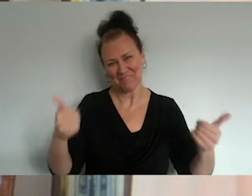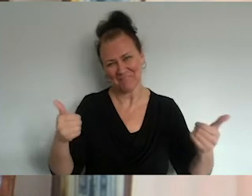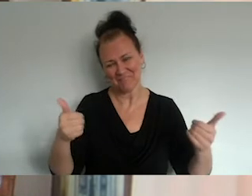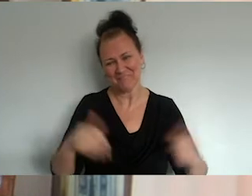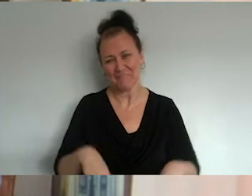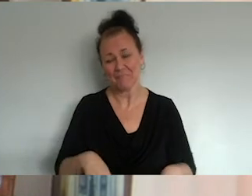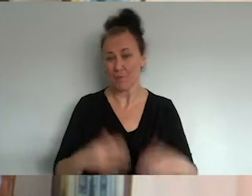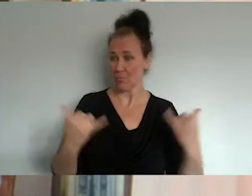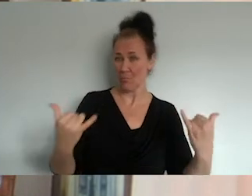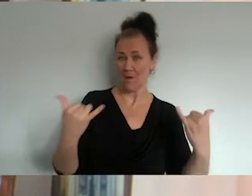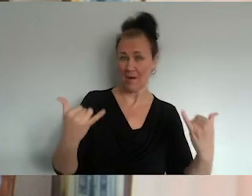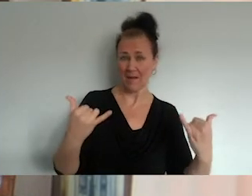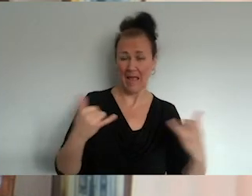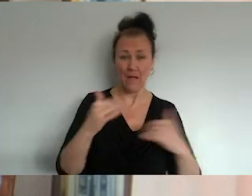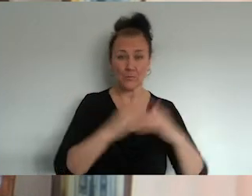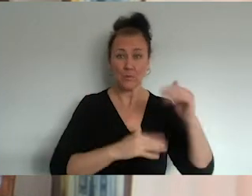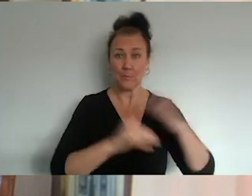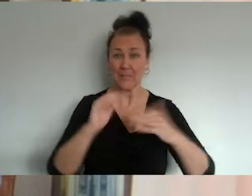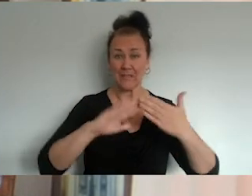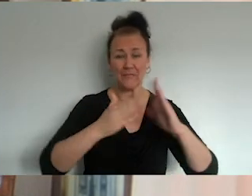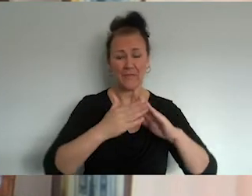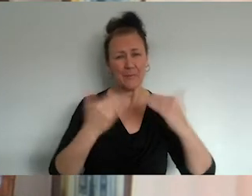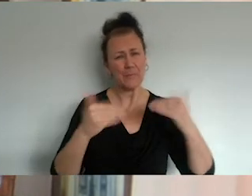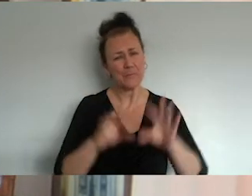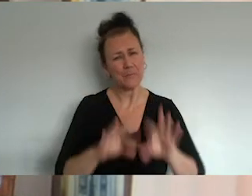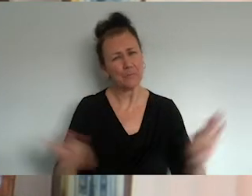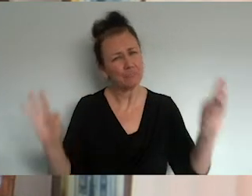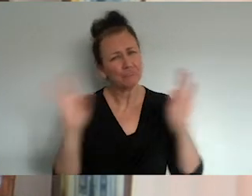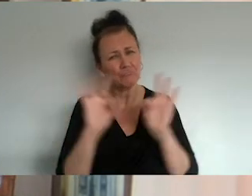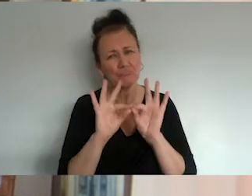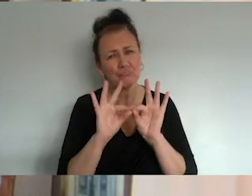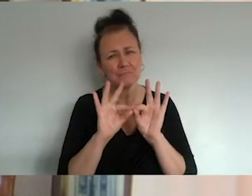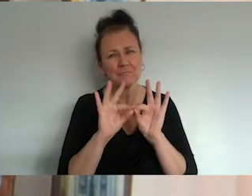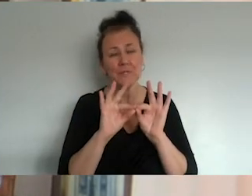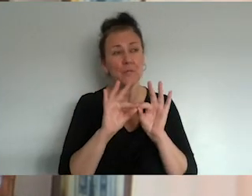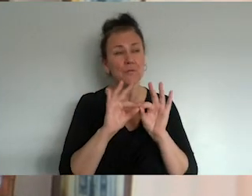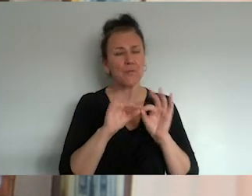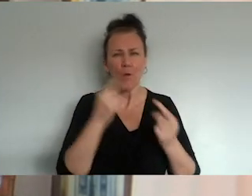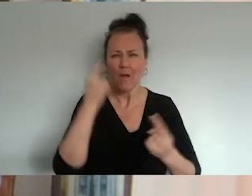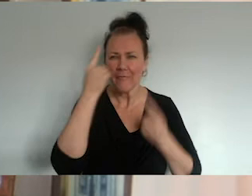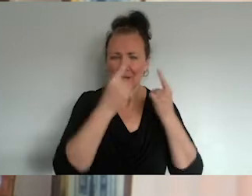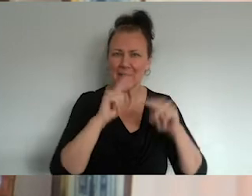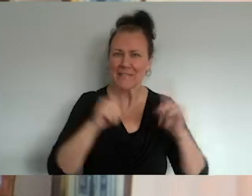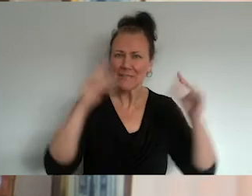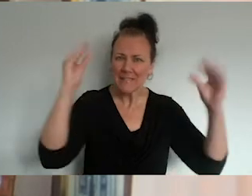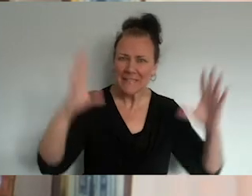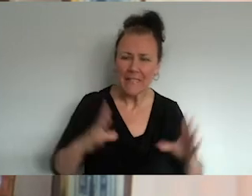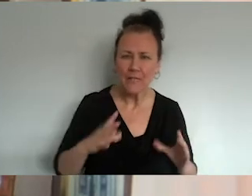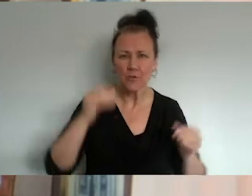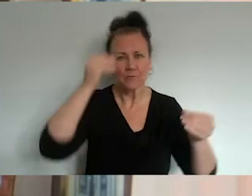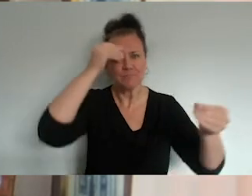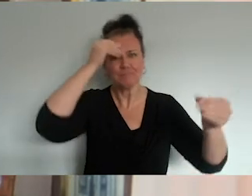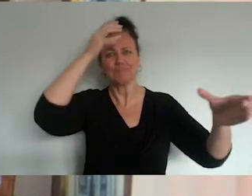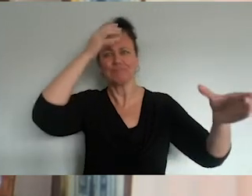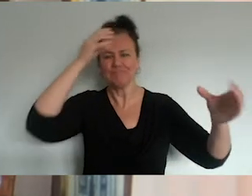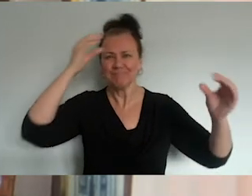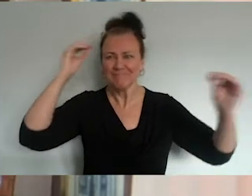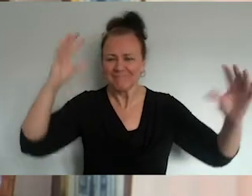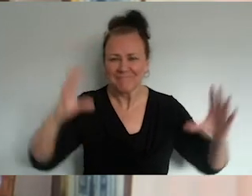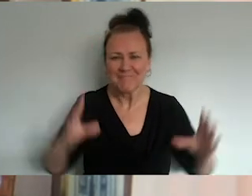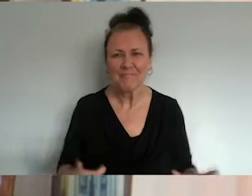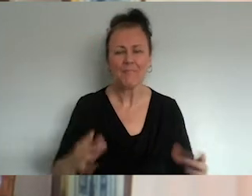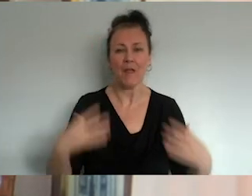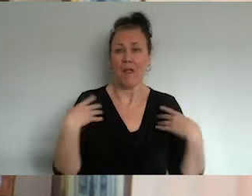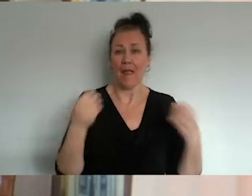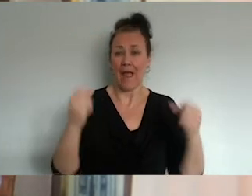future, building a strong village is even more crucial, and it fills me with hope to think about all of the teachers, scholars, school